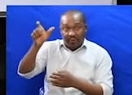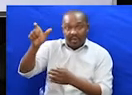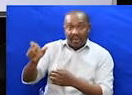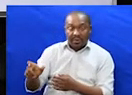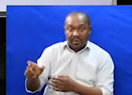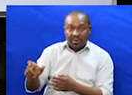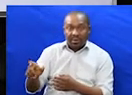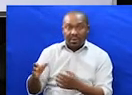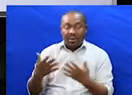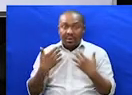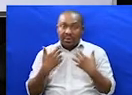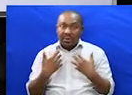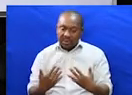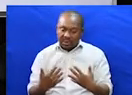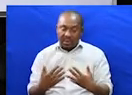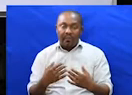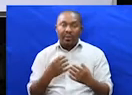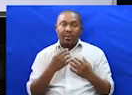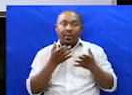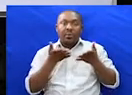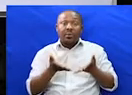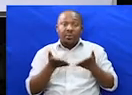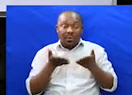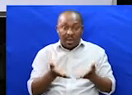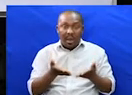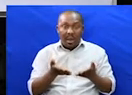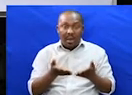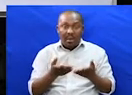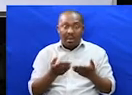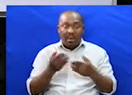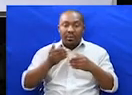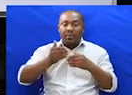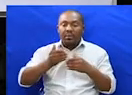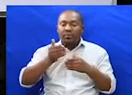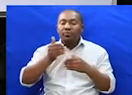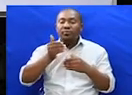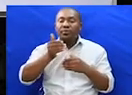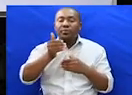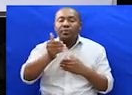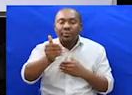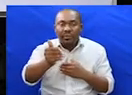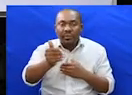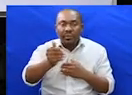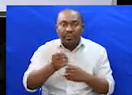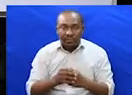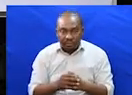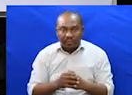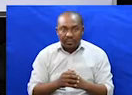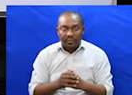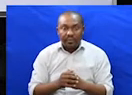So today's lesson, my dear student, we want to go further. We want to